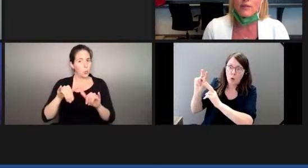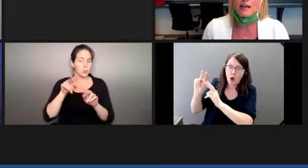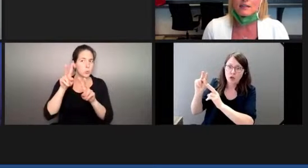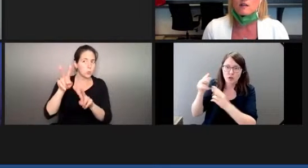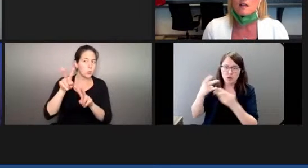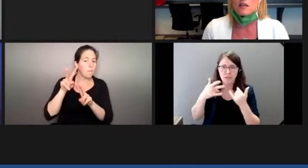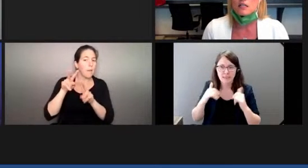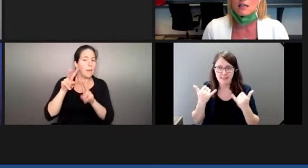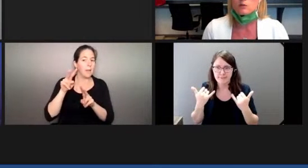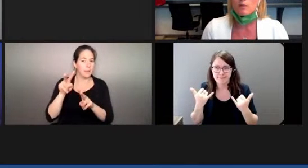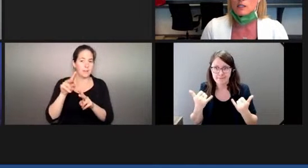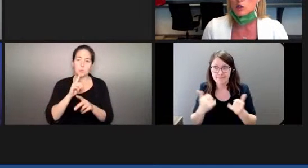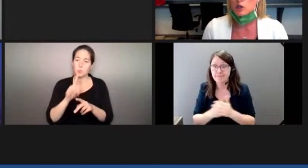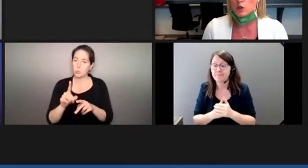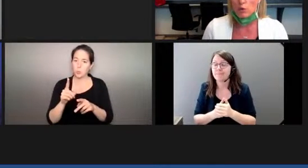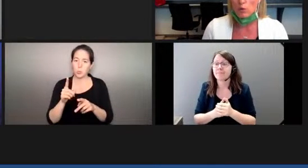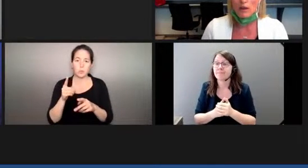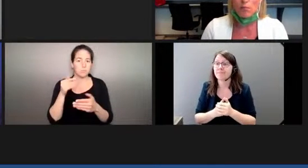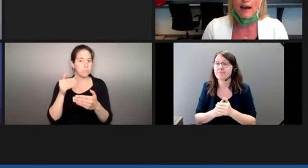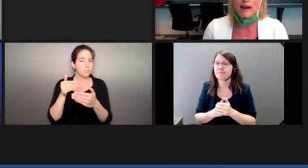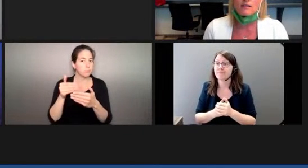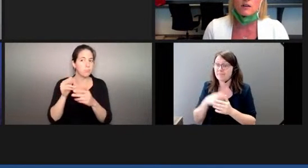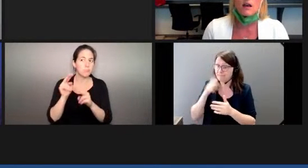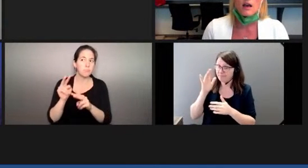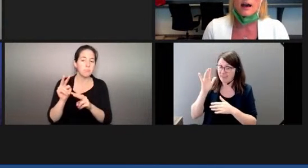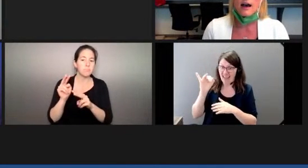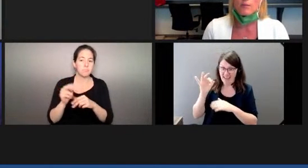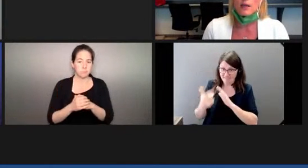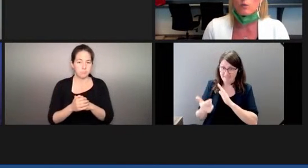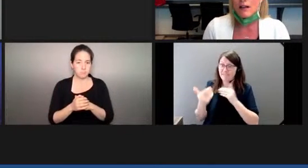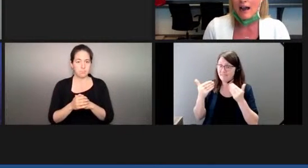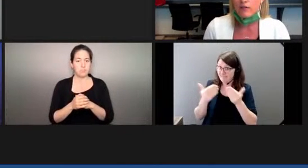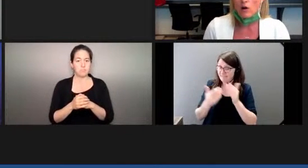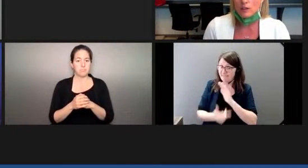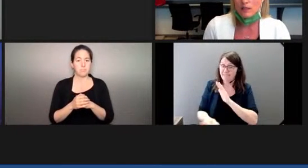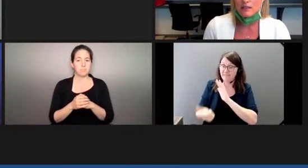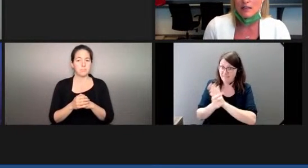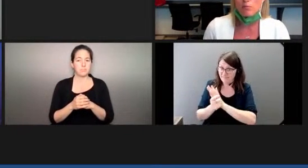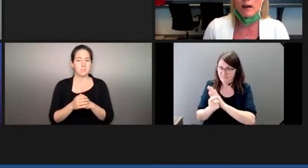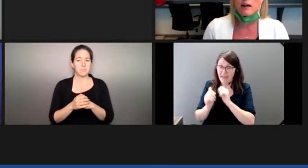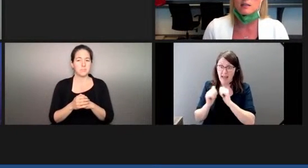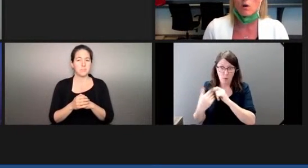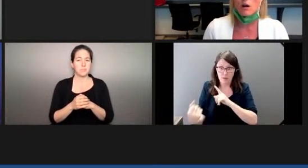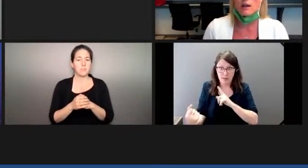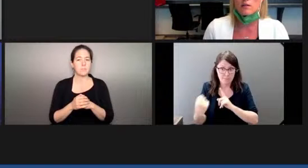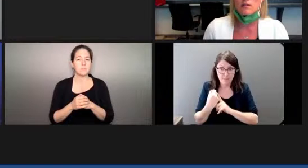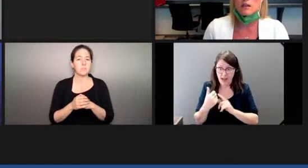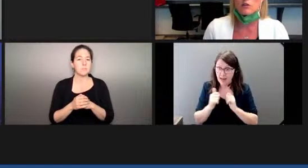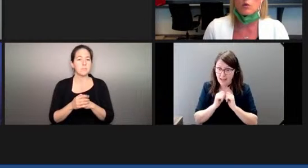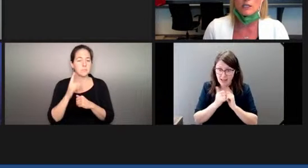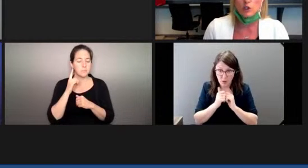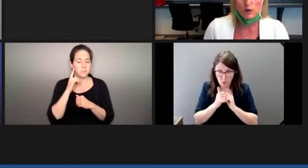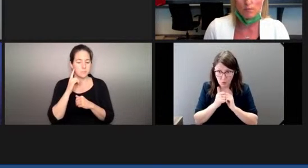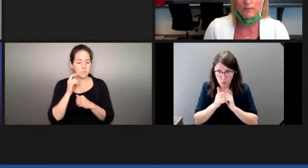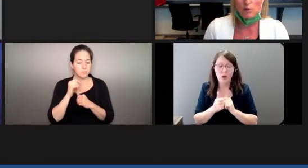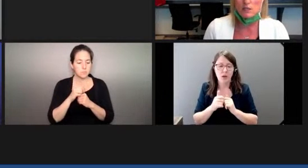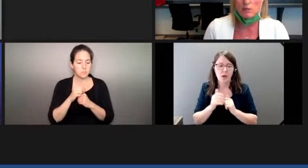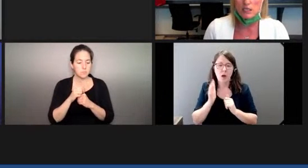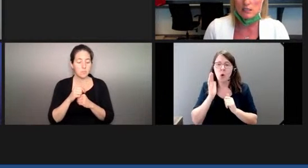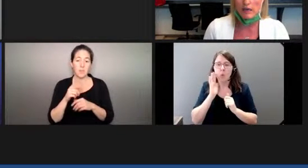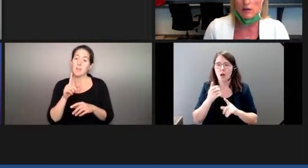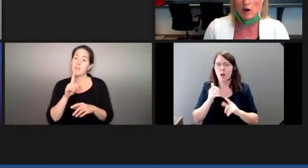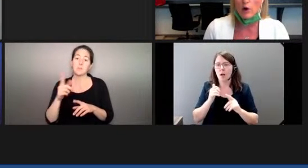how that is expected to impact, it will have ultimately impacts on the waste stream that